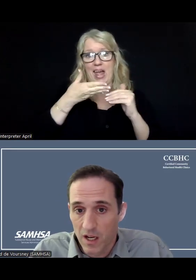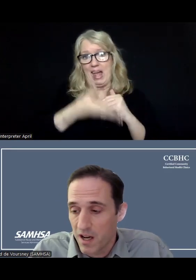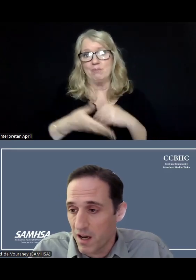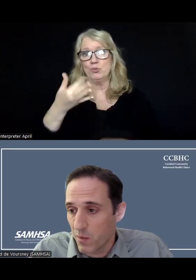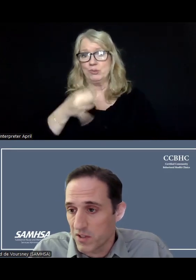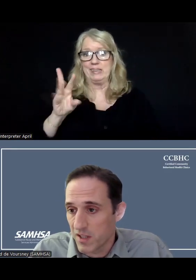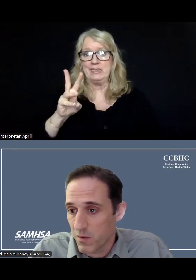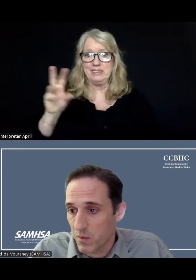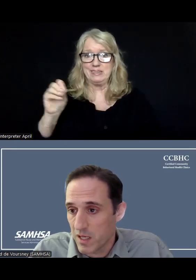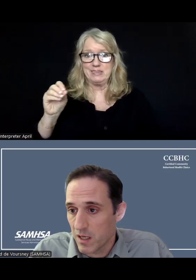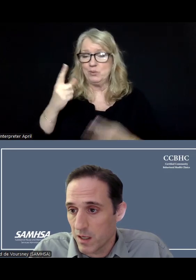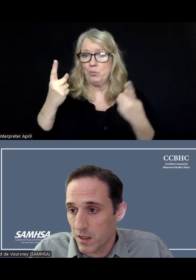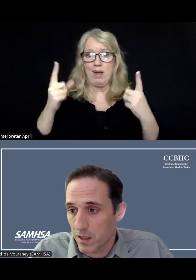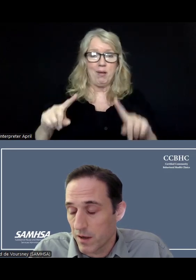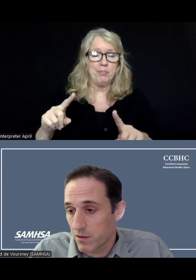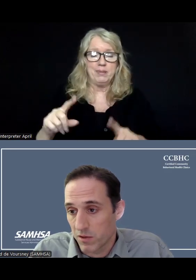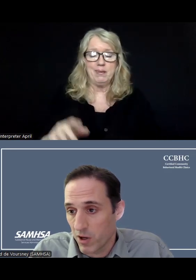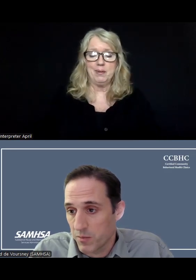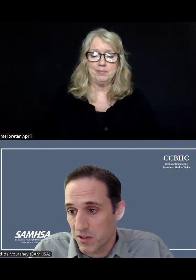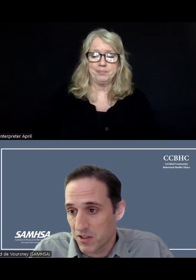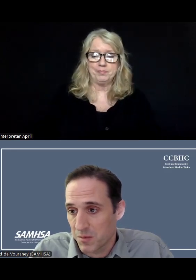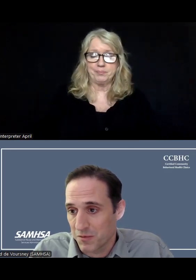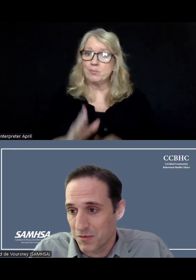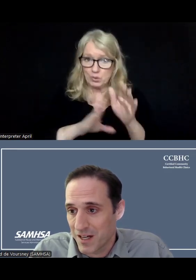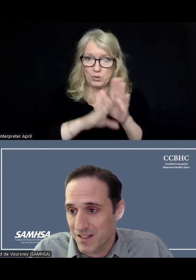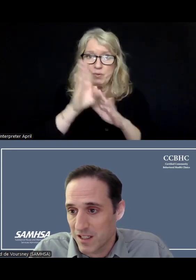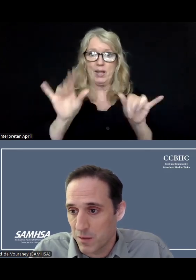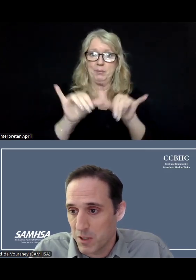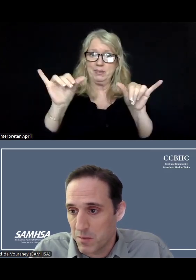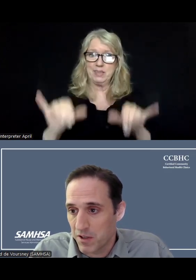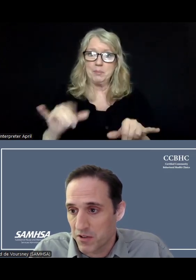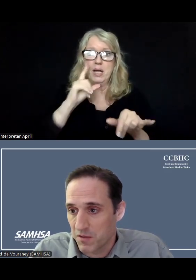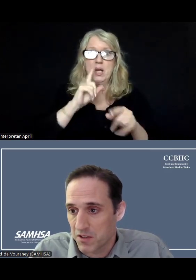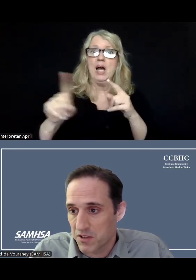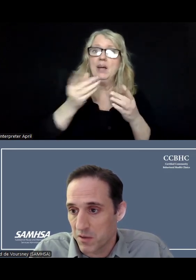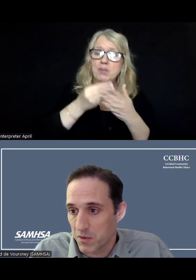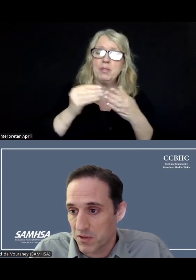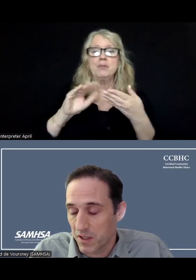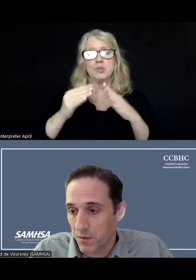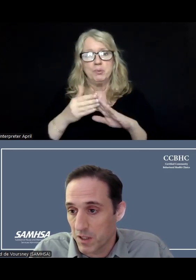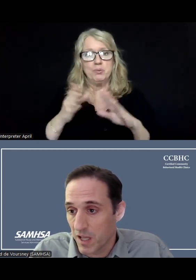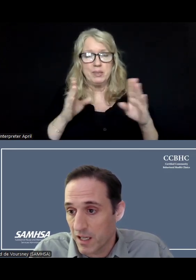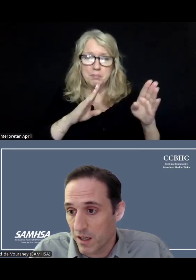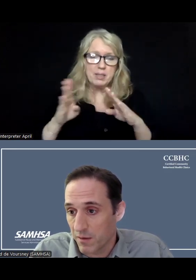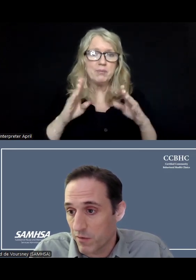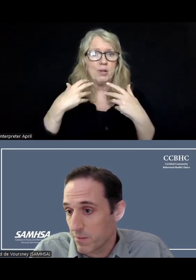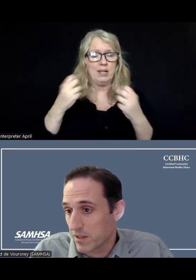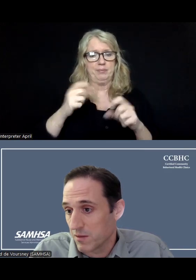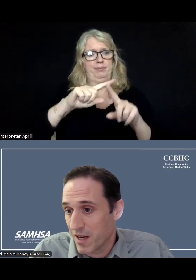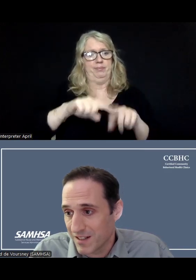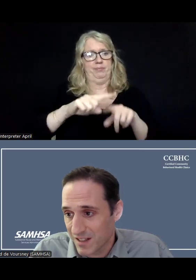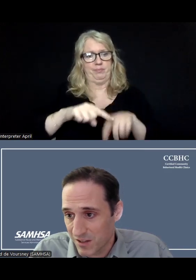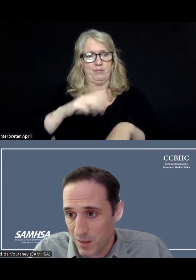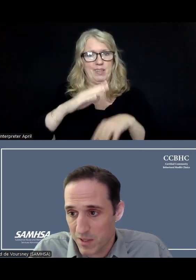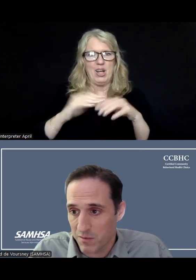1960 was that we developed a system of financing community behavioral health services that was reliant on